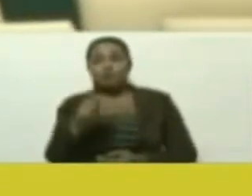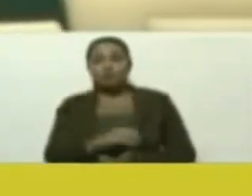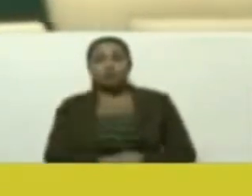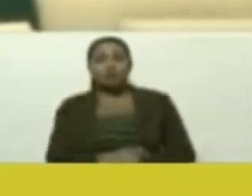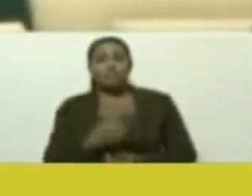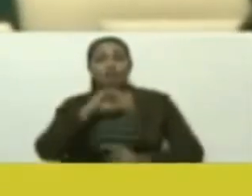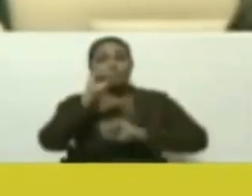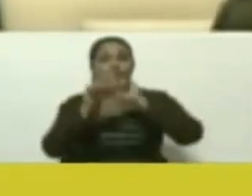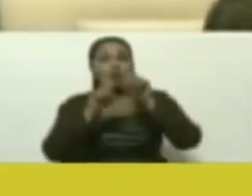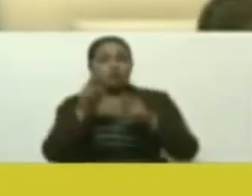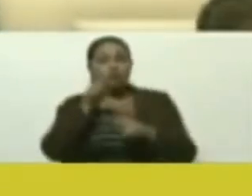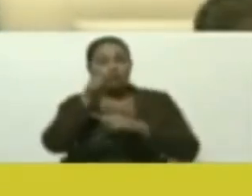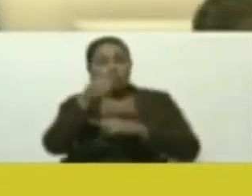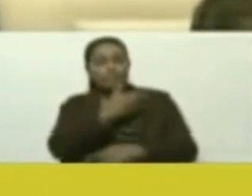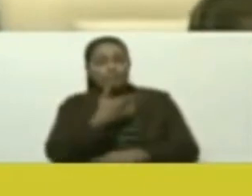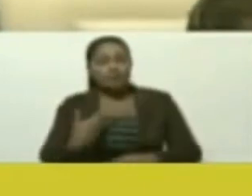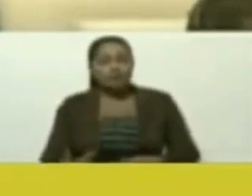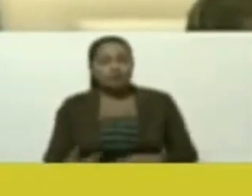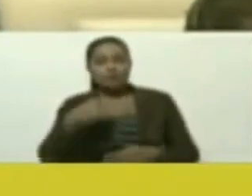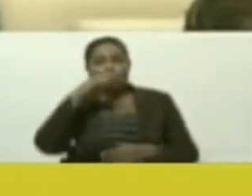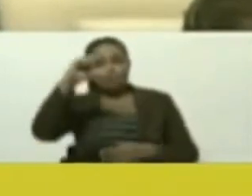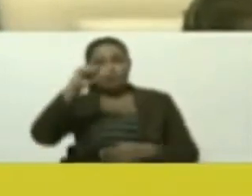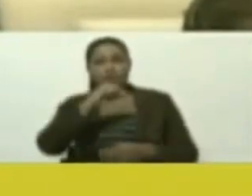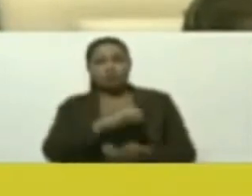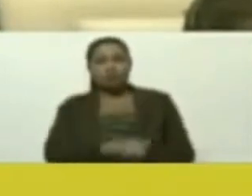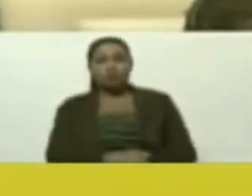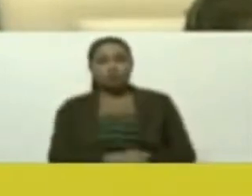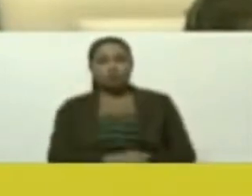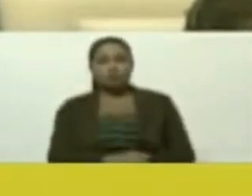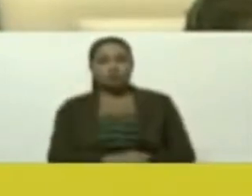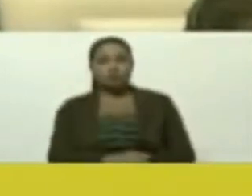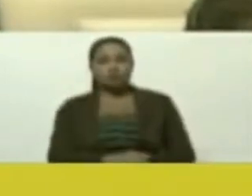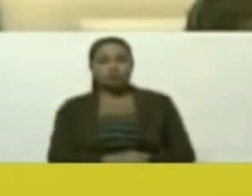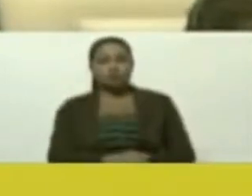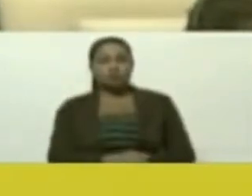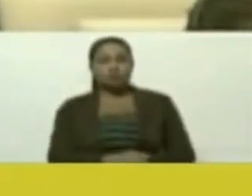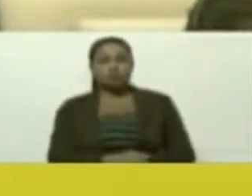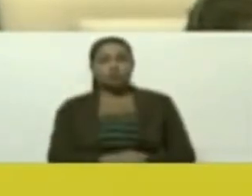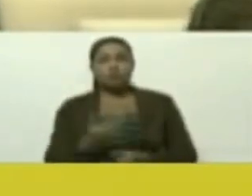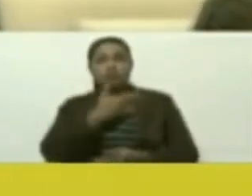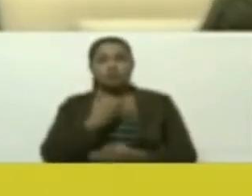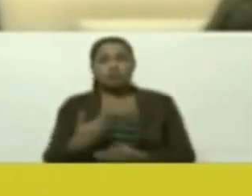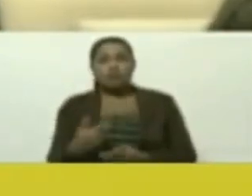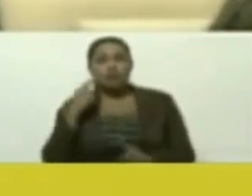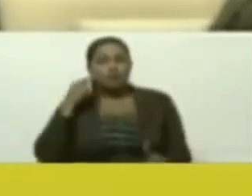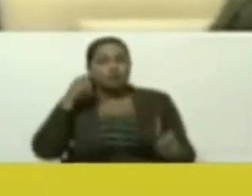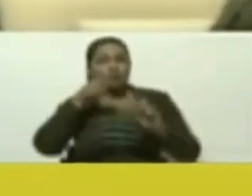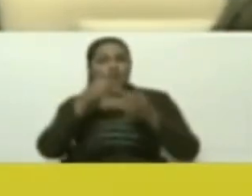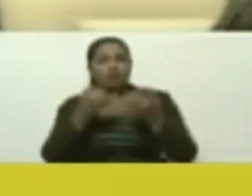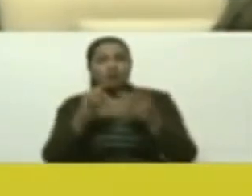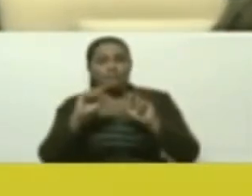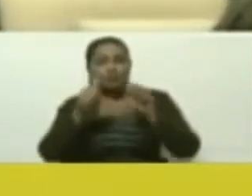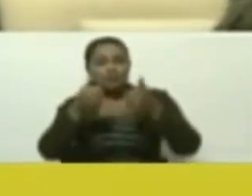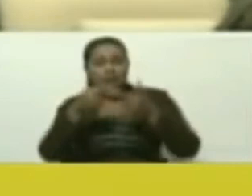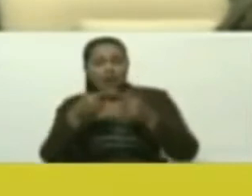presidents. My question is for President Nicolas Maduro. President,